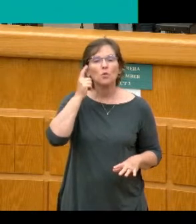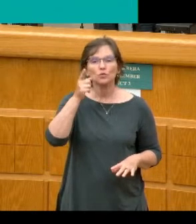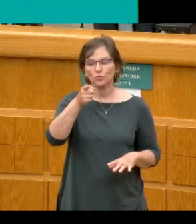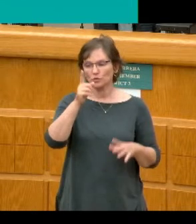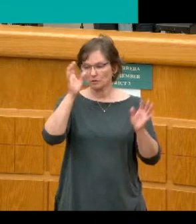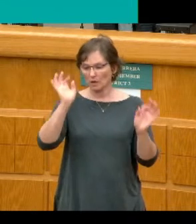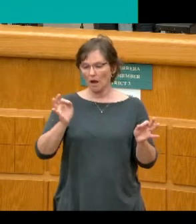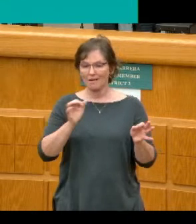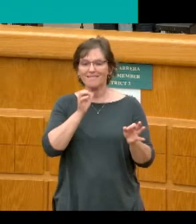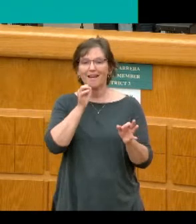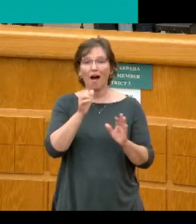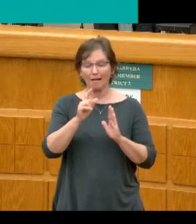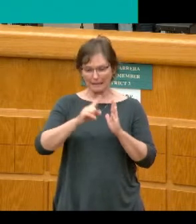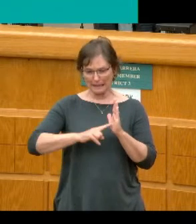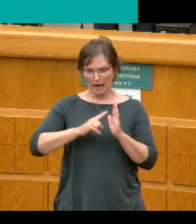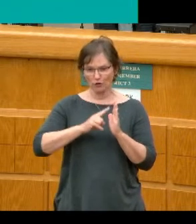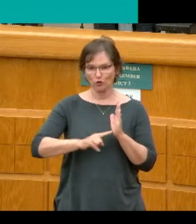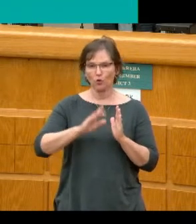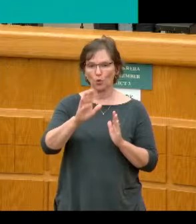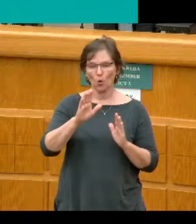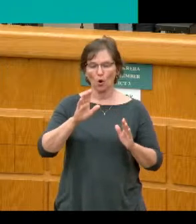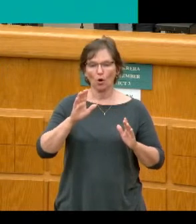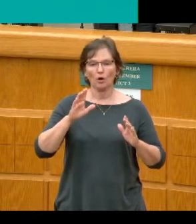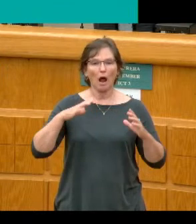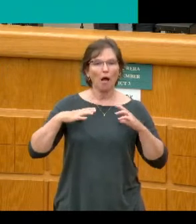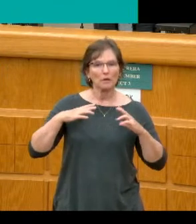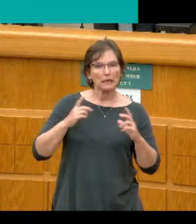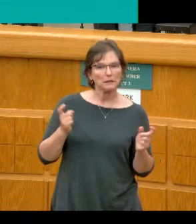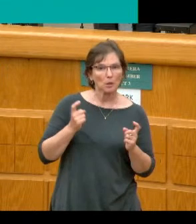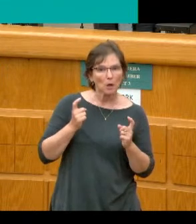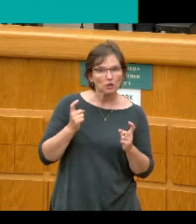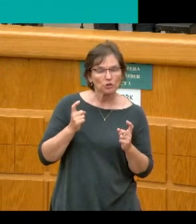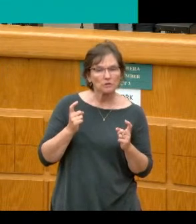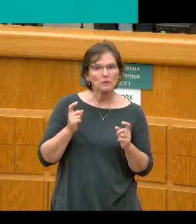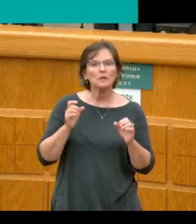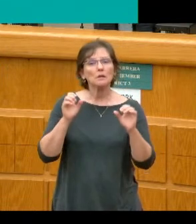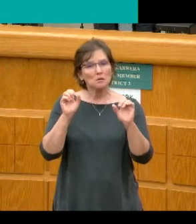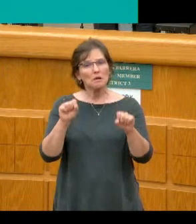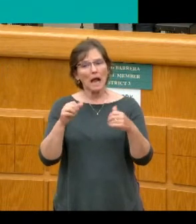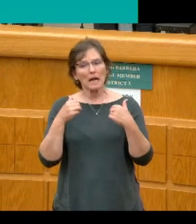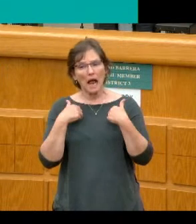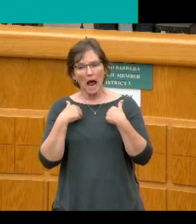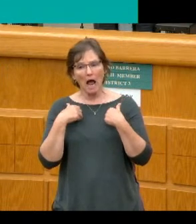Thanksgiving to avoid spreading or contracting COVID-19.